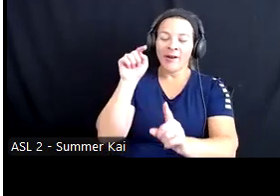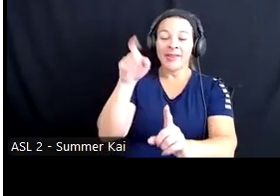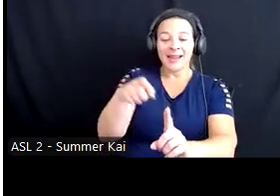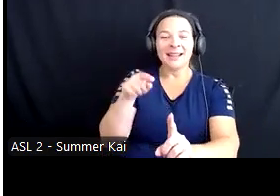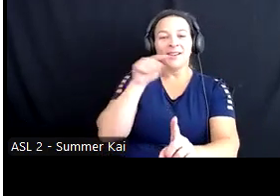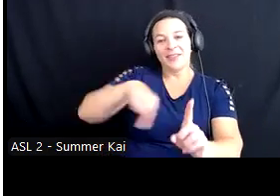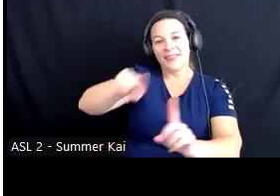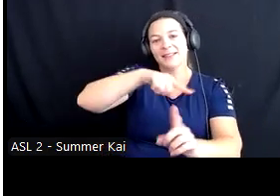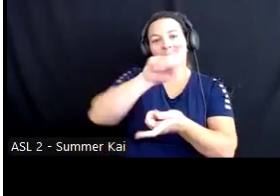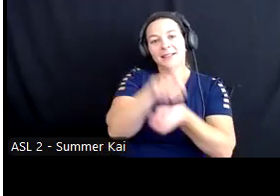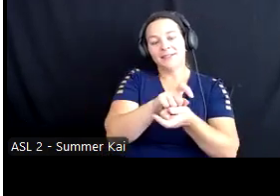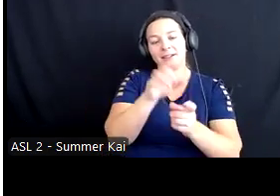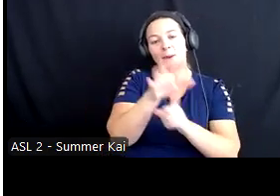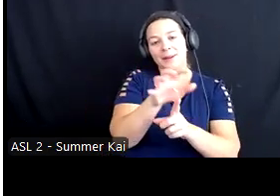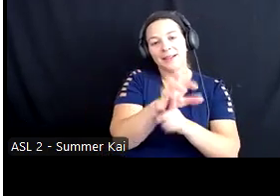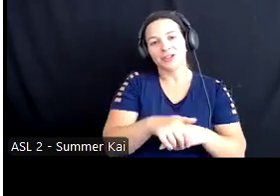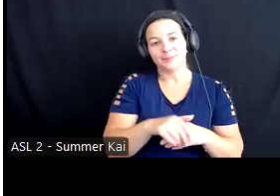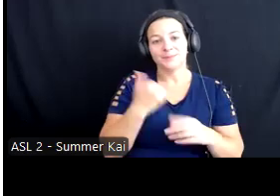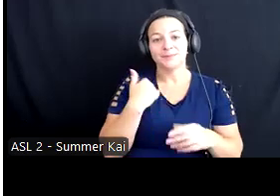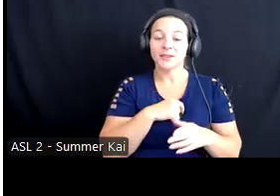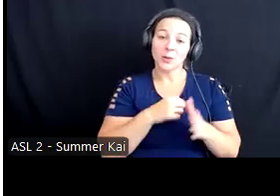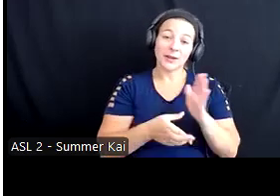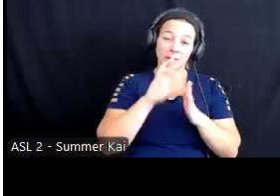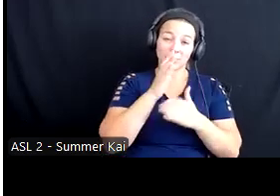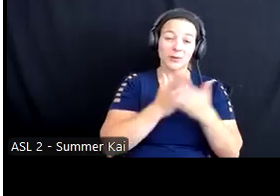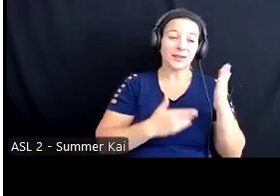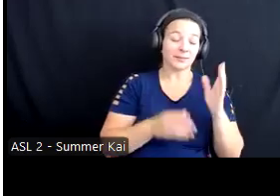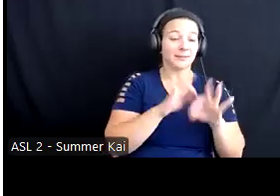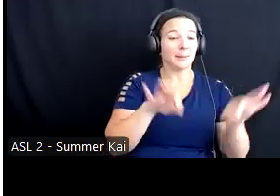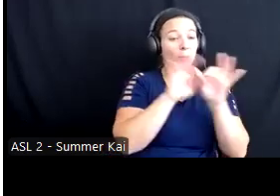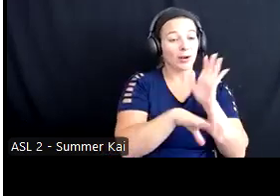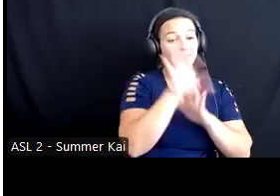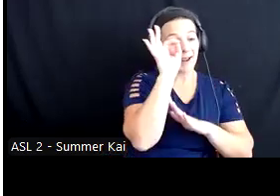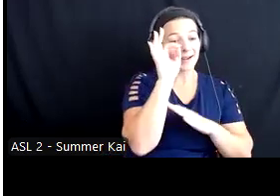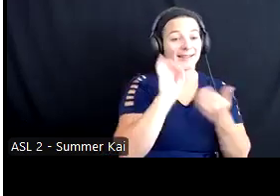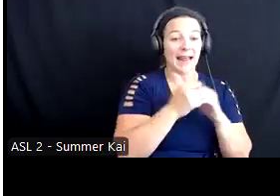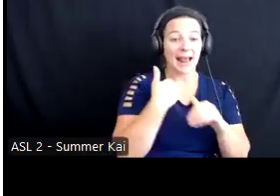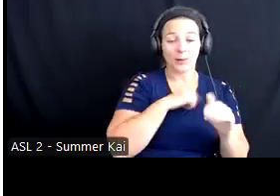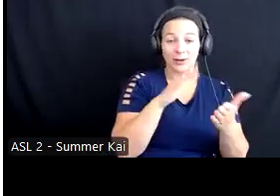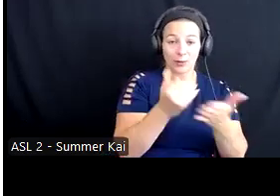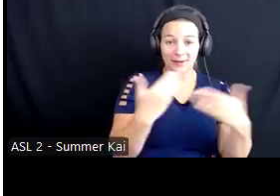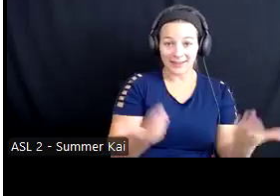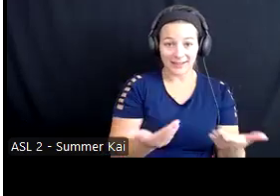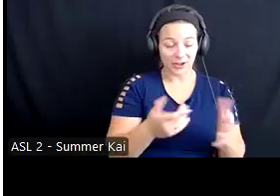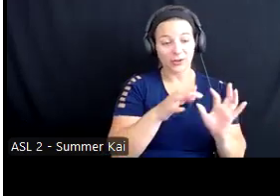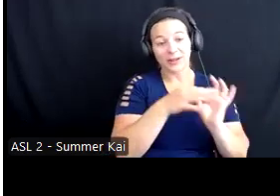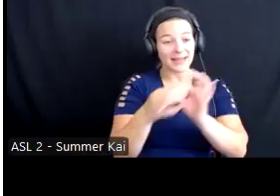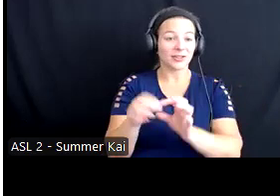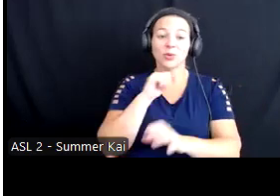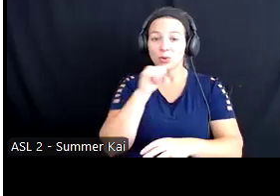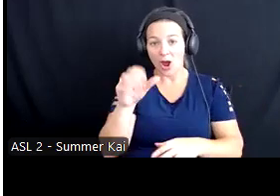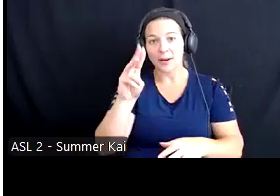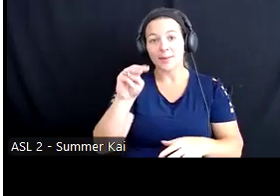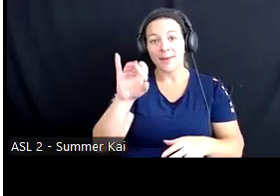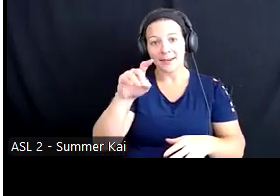population. So we've went over some high-level findings of how we got here around the non-Medi-Cal HCBS Gap